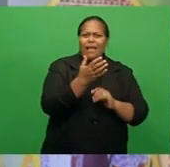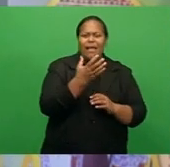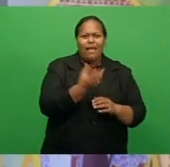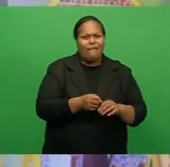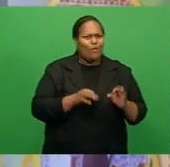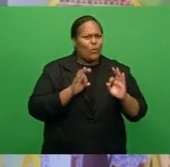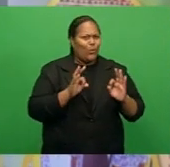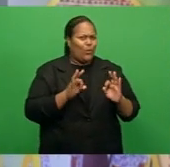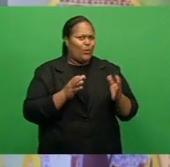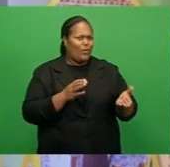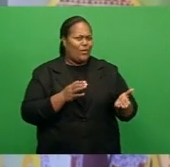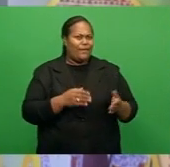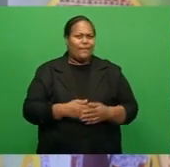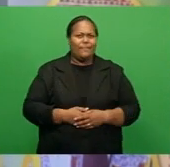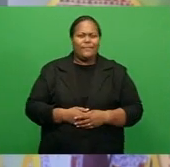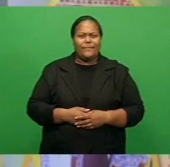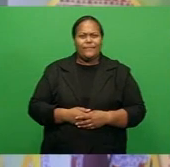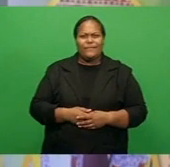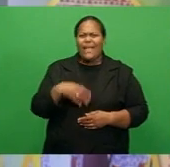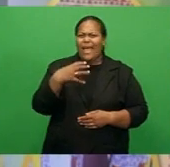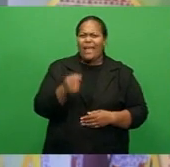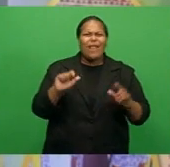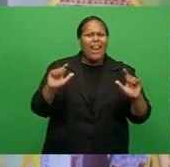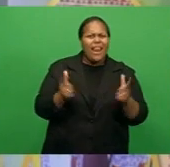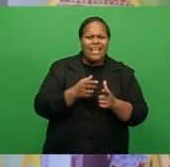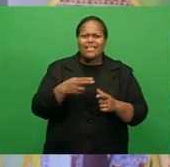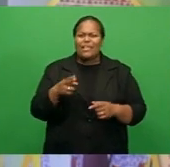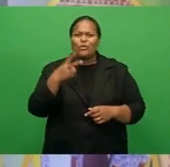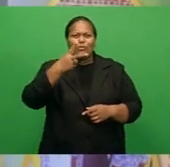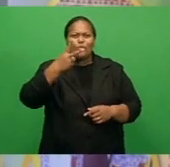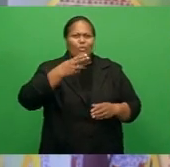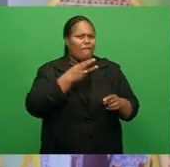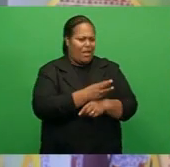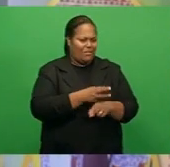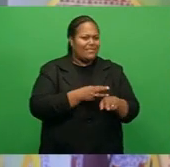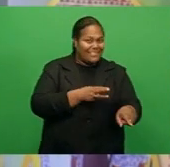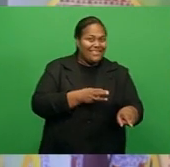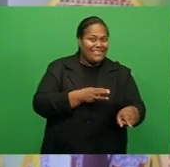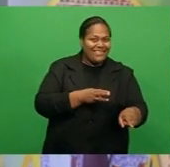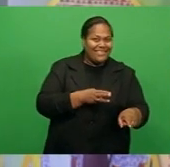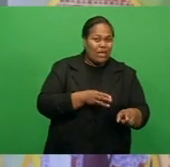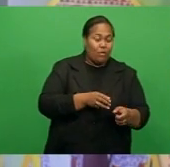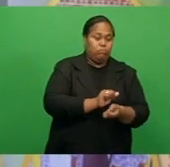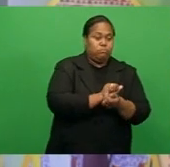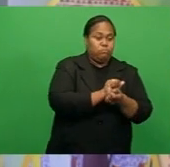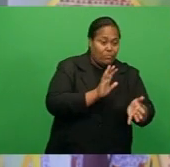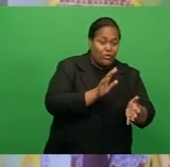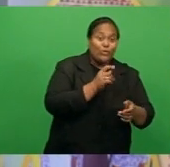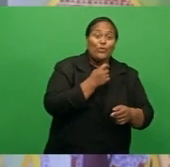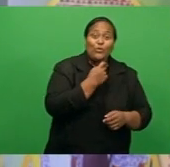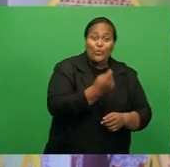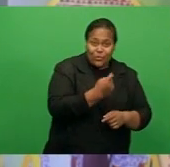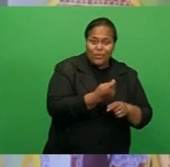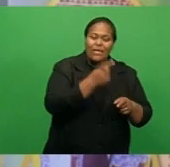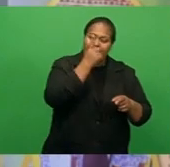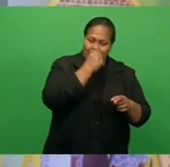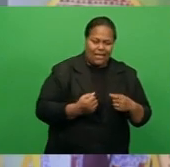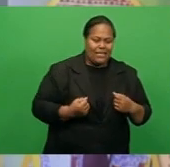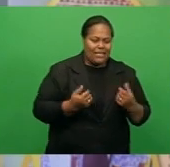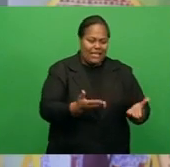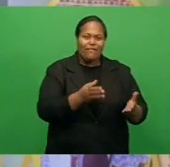about serving less than 12 months from their date of release. Those are the potential inmates that can be